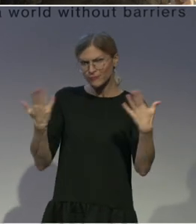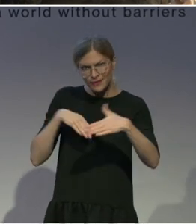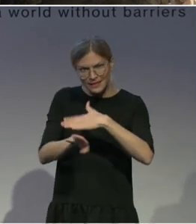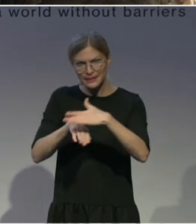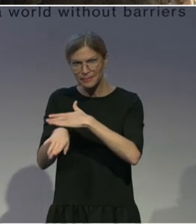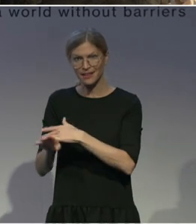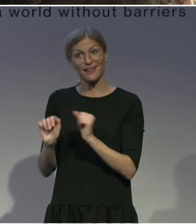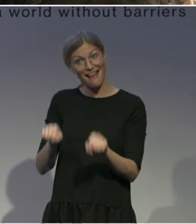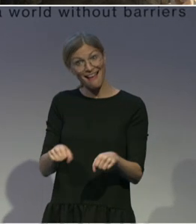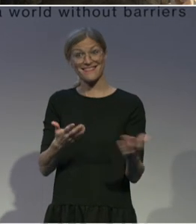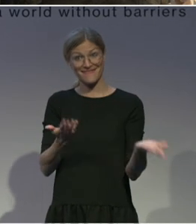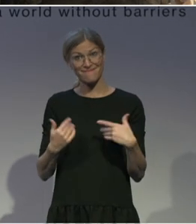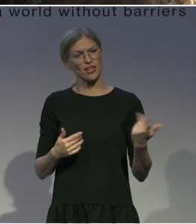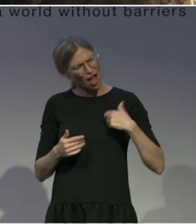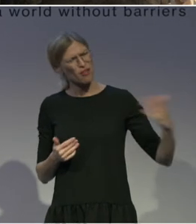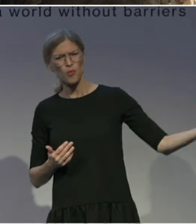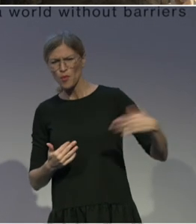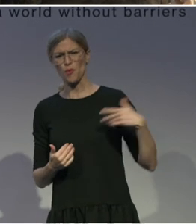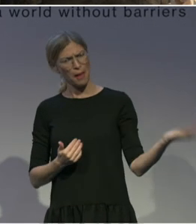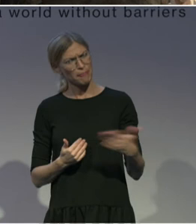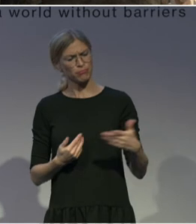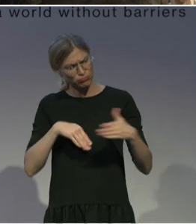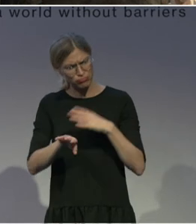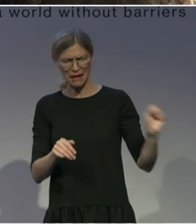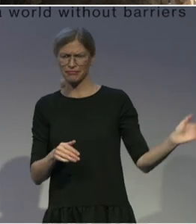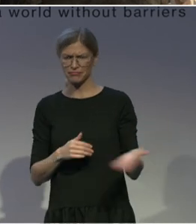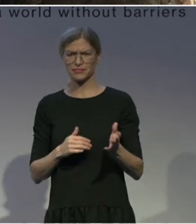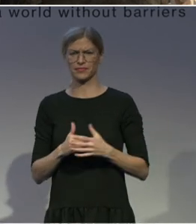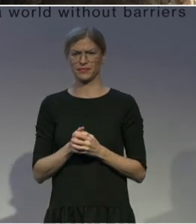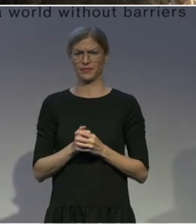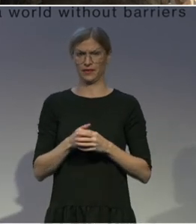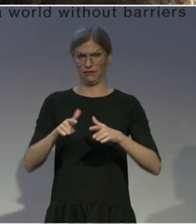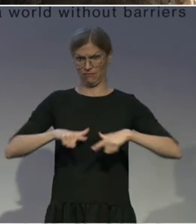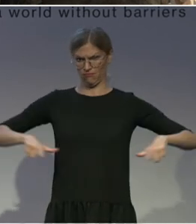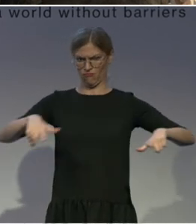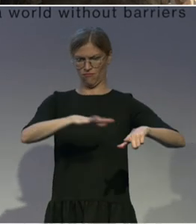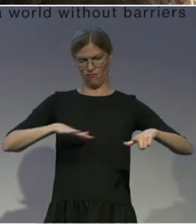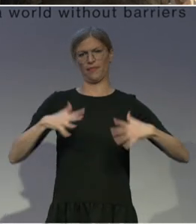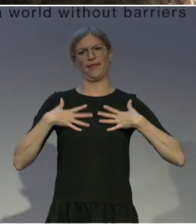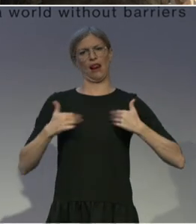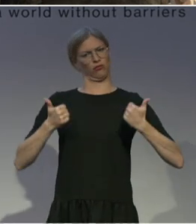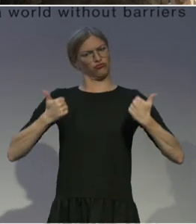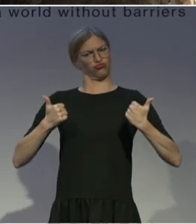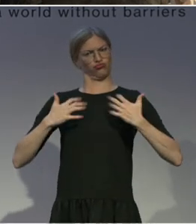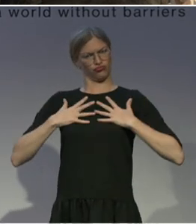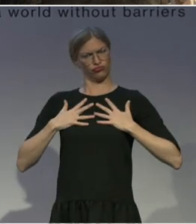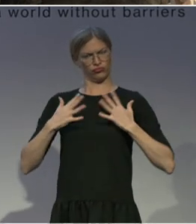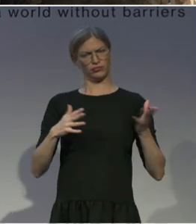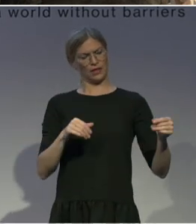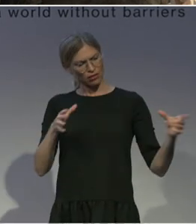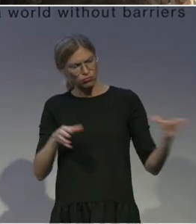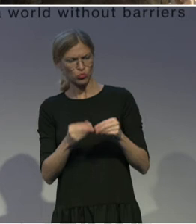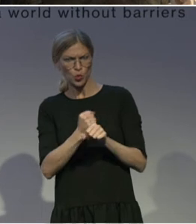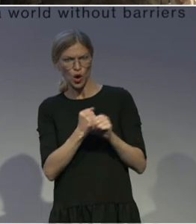they can participate more, working with local health centres around sexual and reproductive health rights for women and girls with